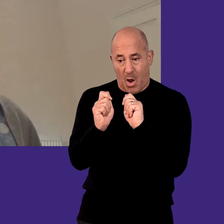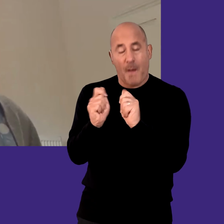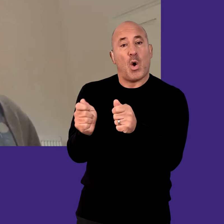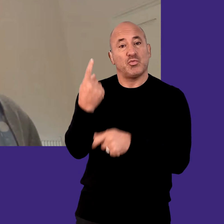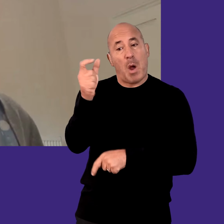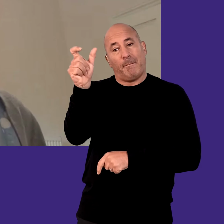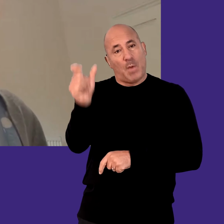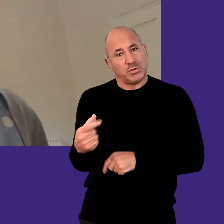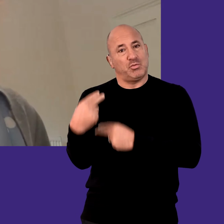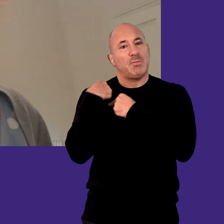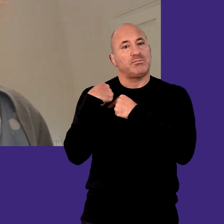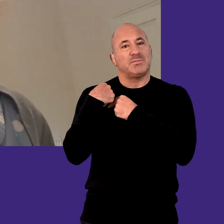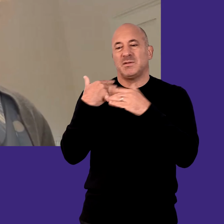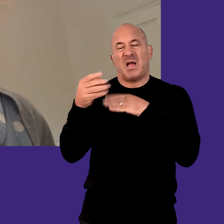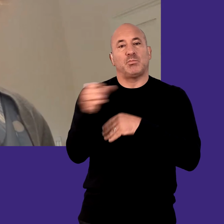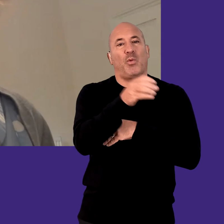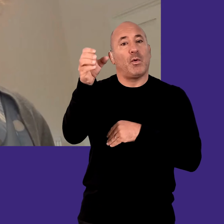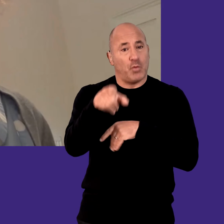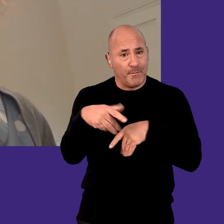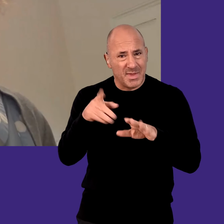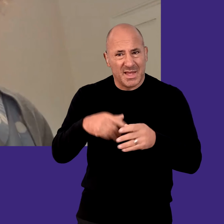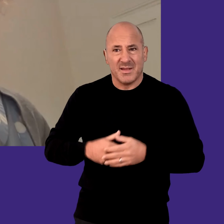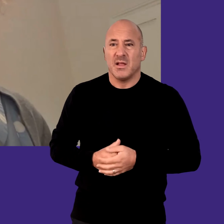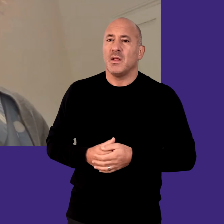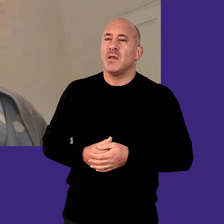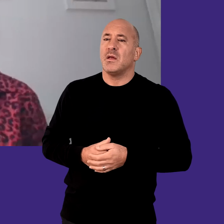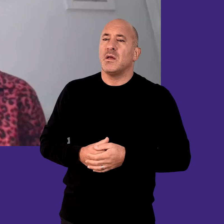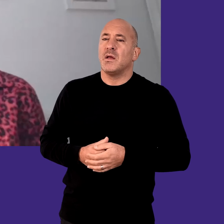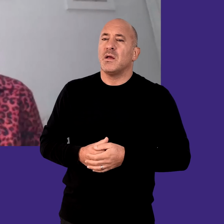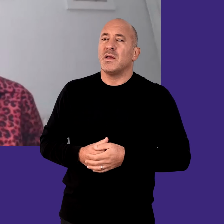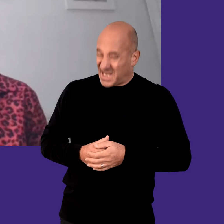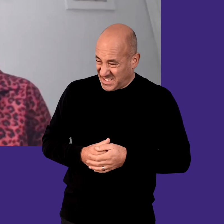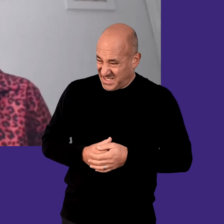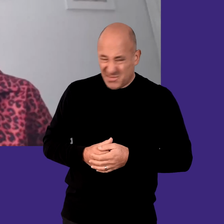this something that West Midlands Police have adopted?